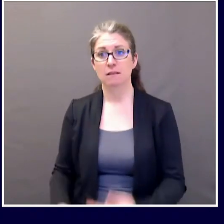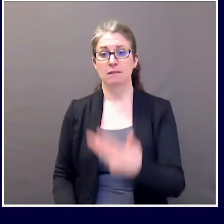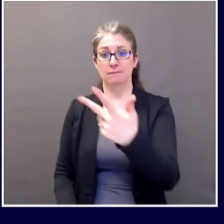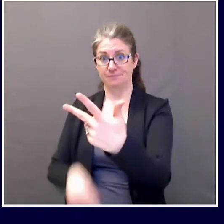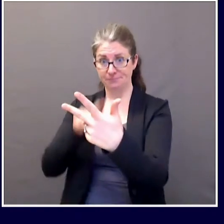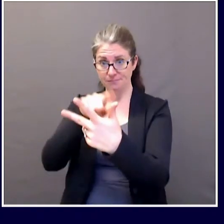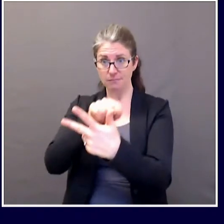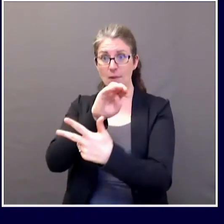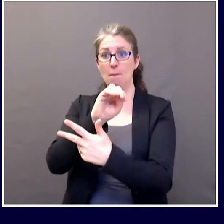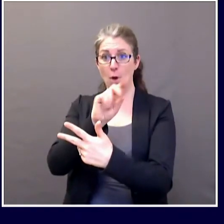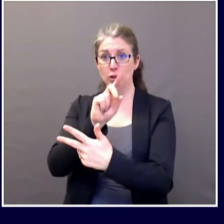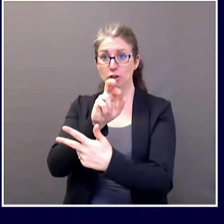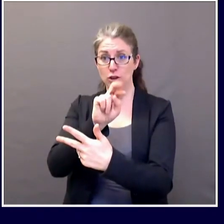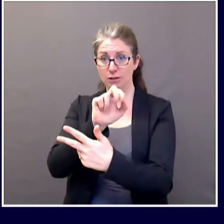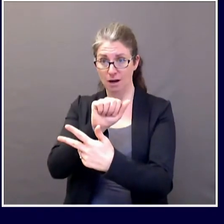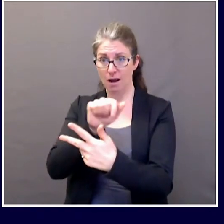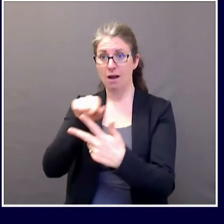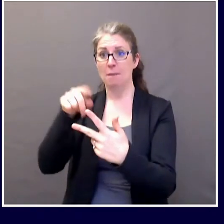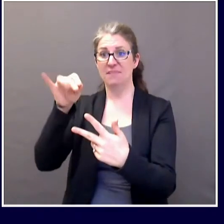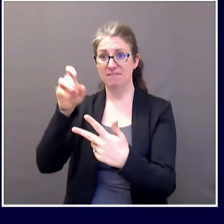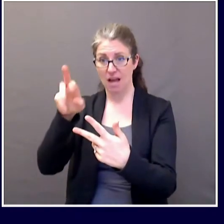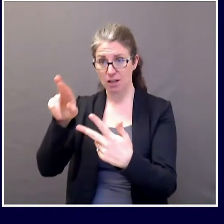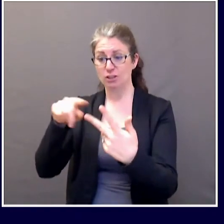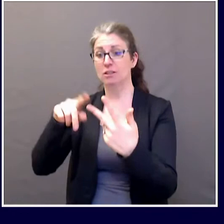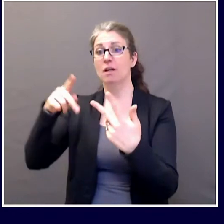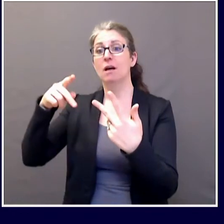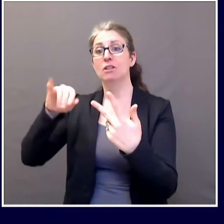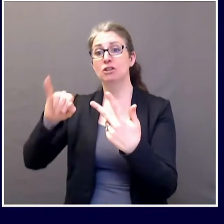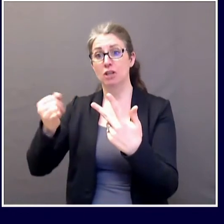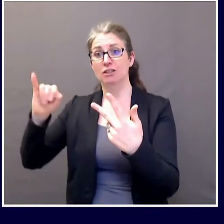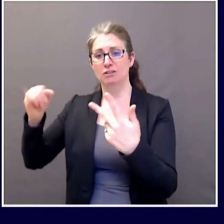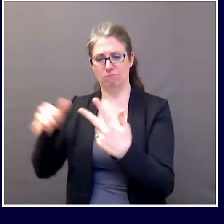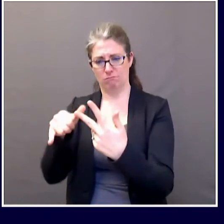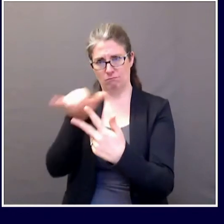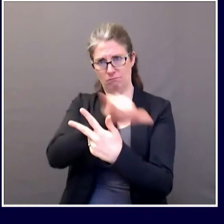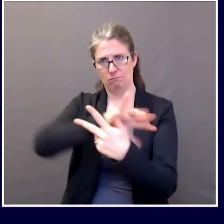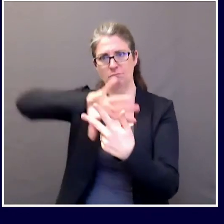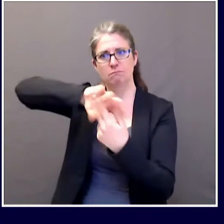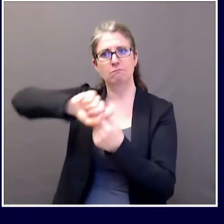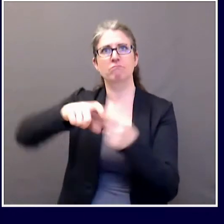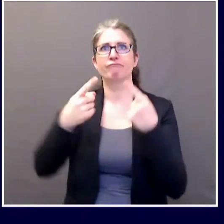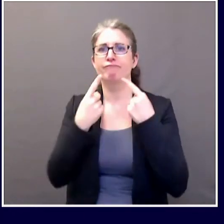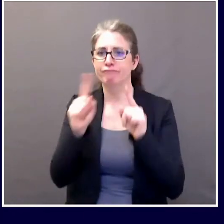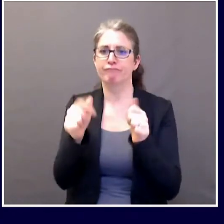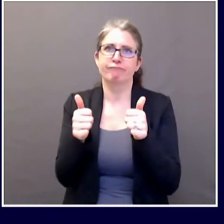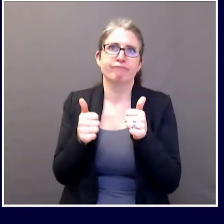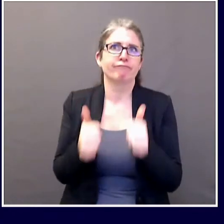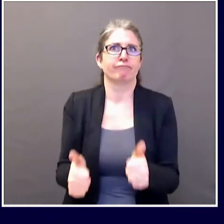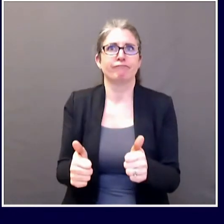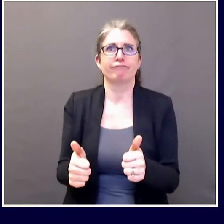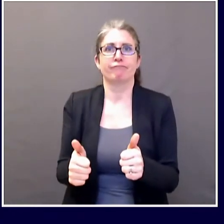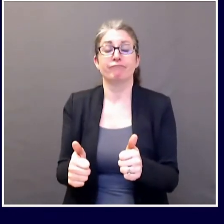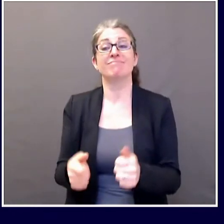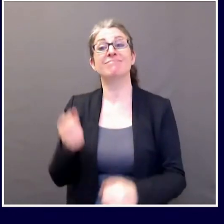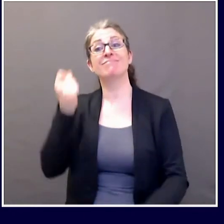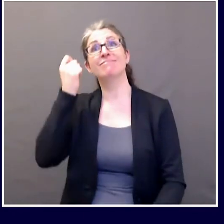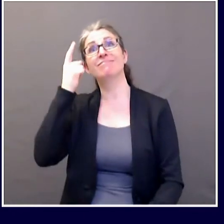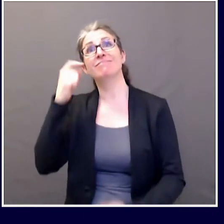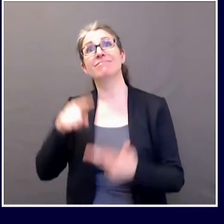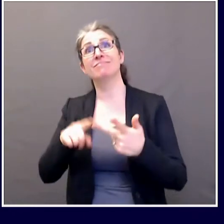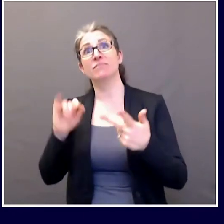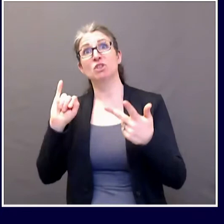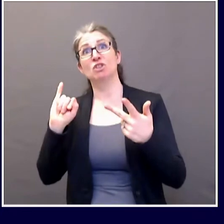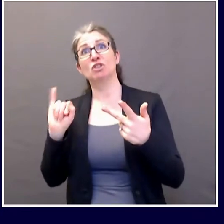it doesn't require ultra cold or even regular freezing conditions for storage, given that it can be somewhat portable as a result of